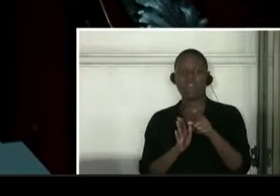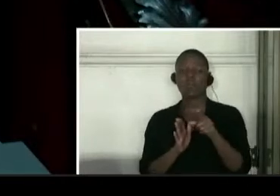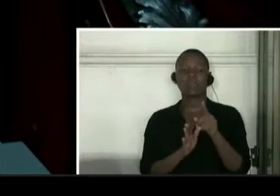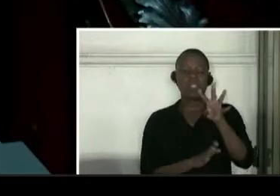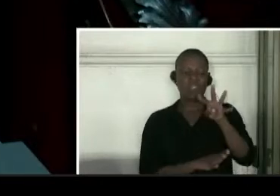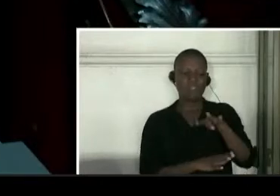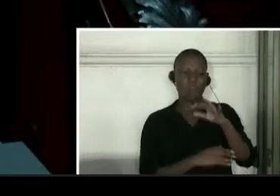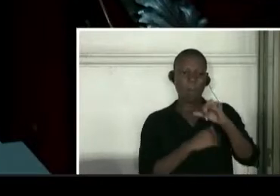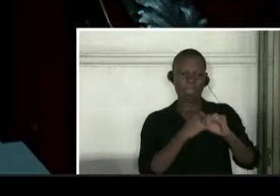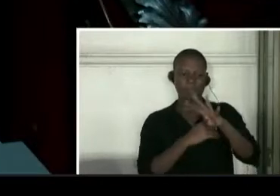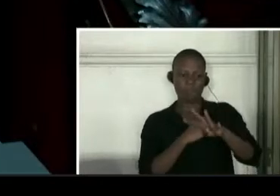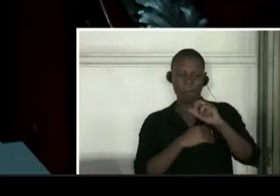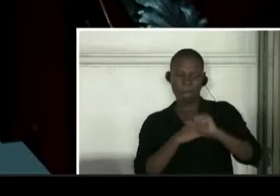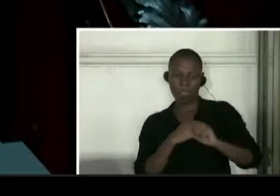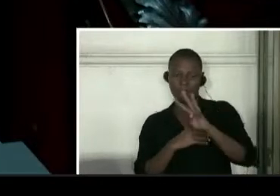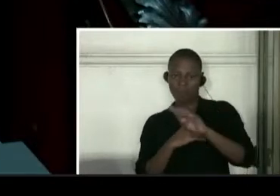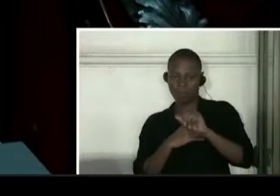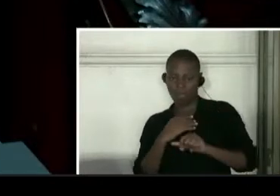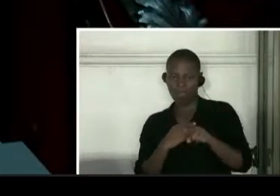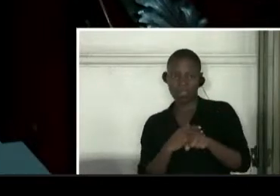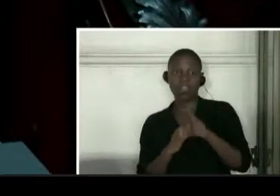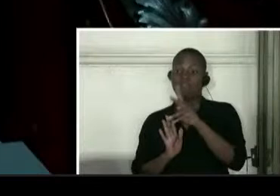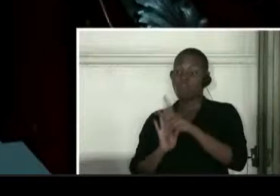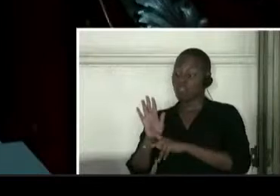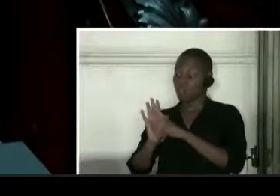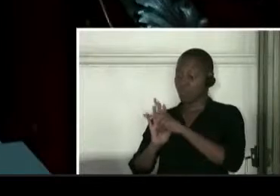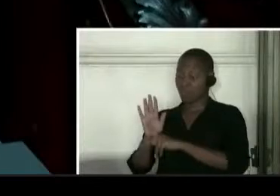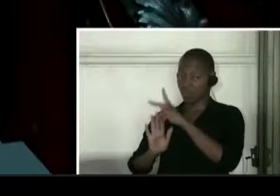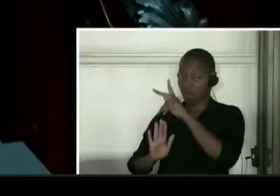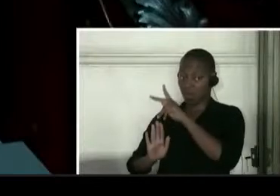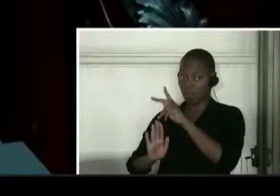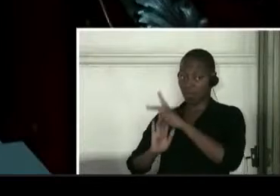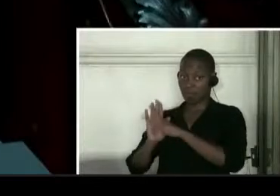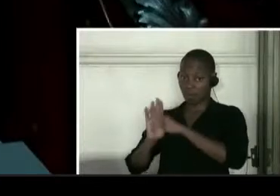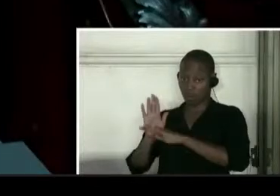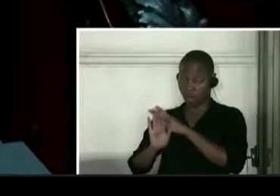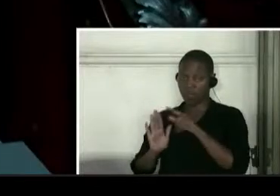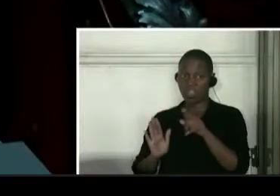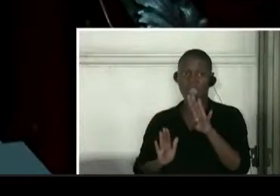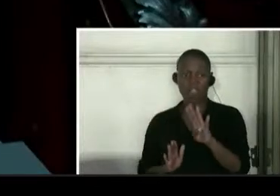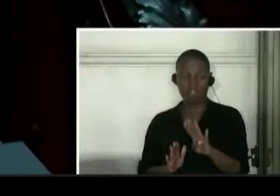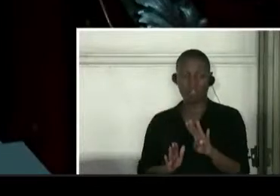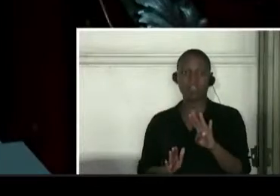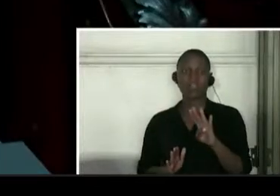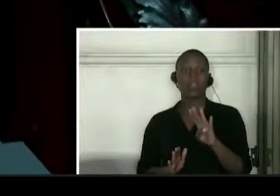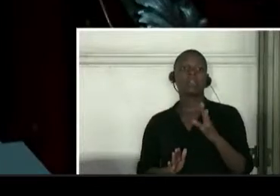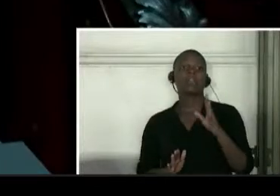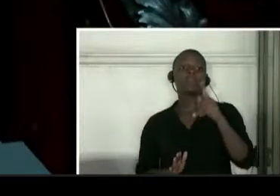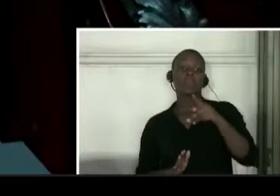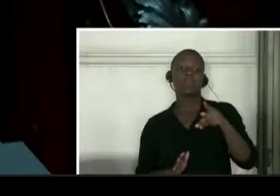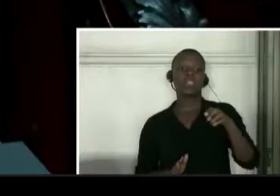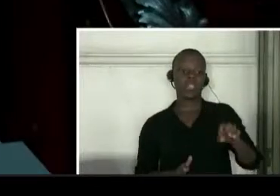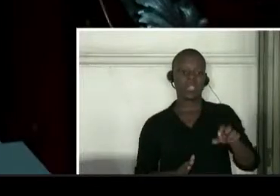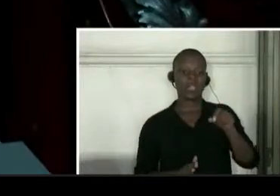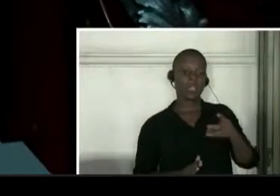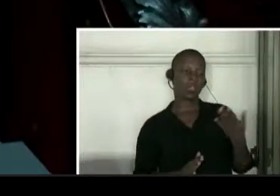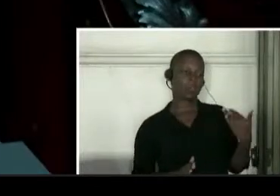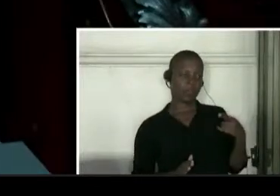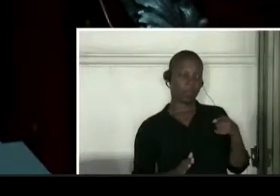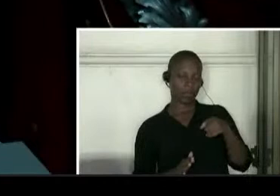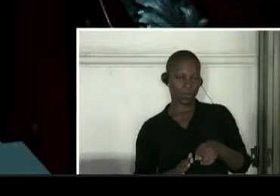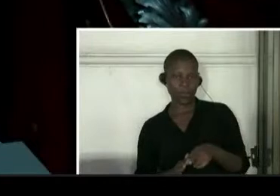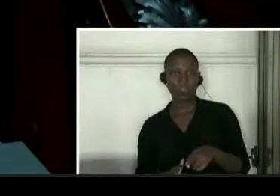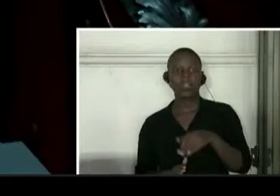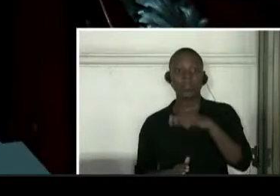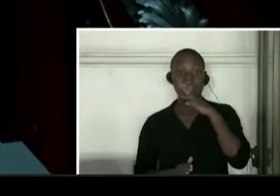were 4 programs as in the previous APP. The findings: the department's APP is aligned